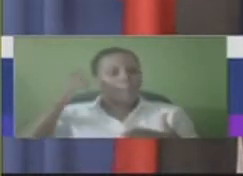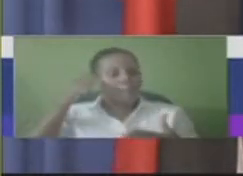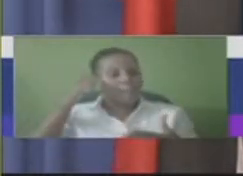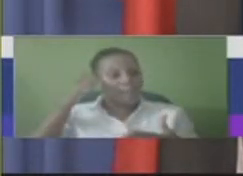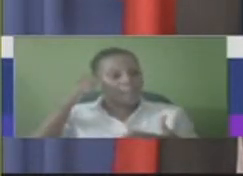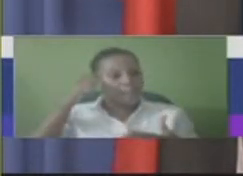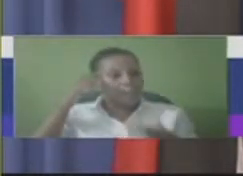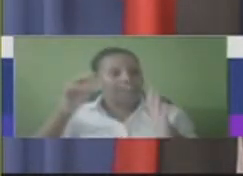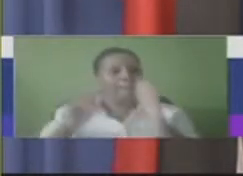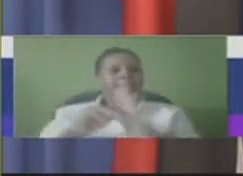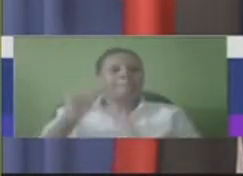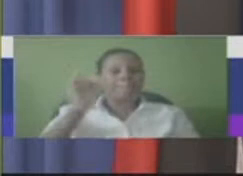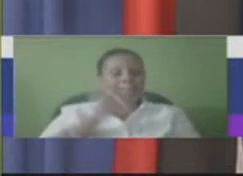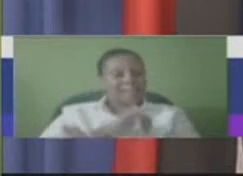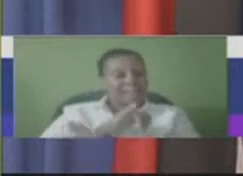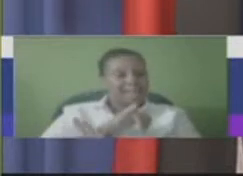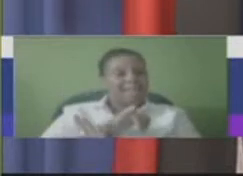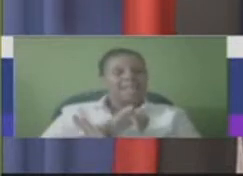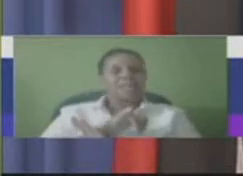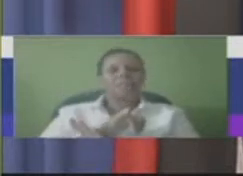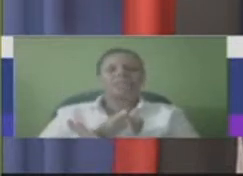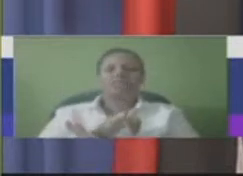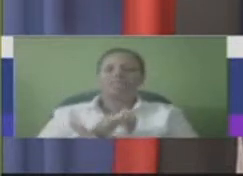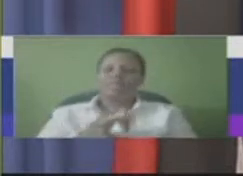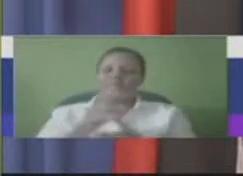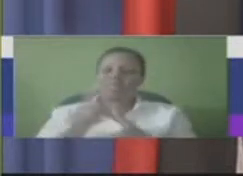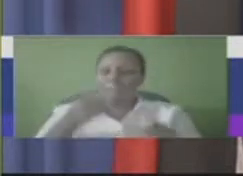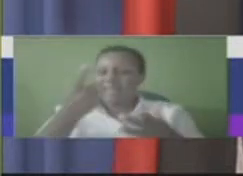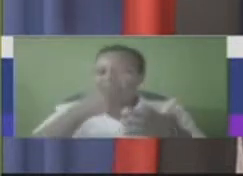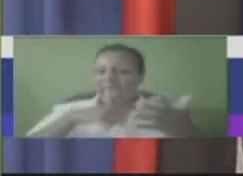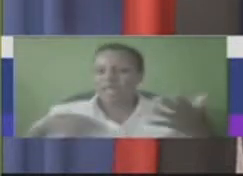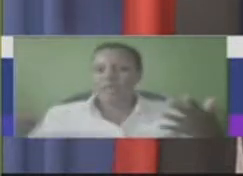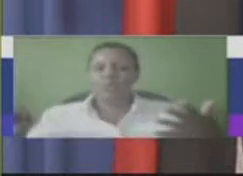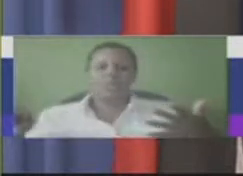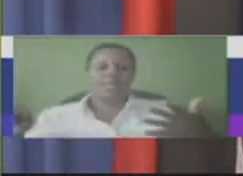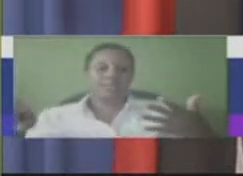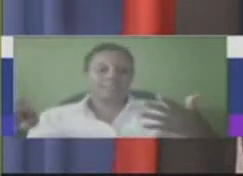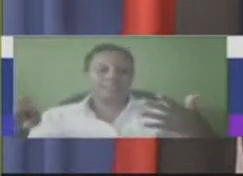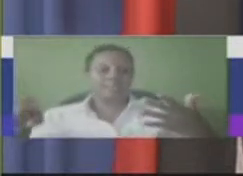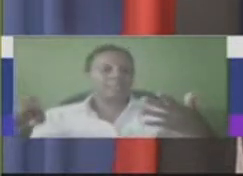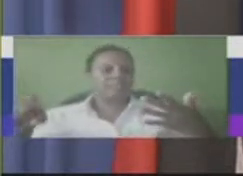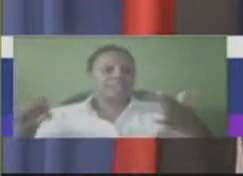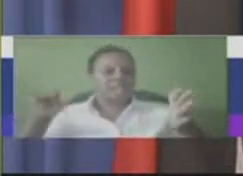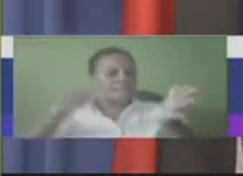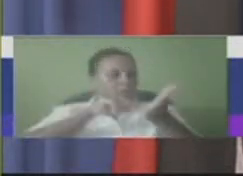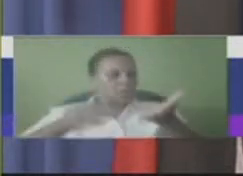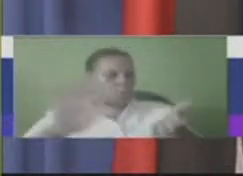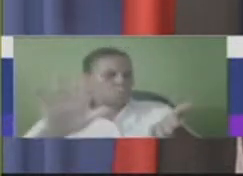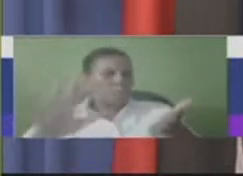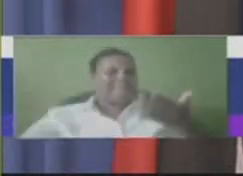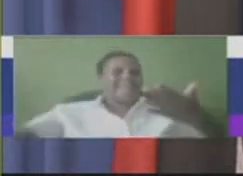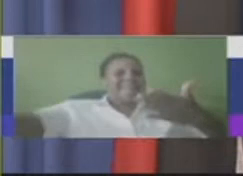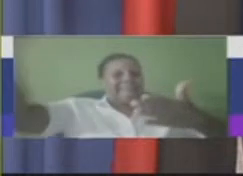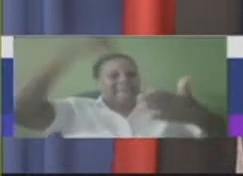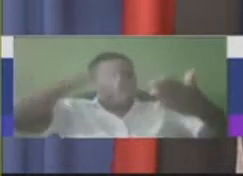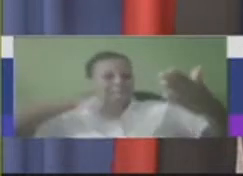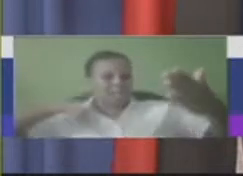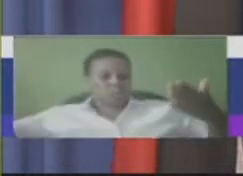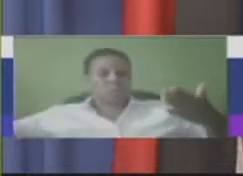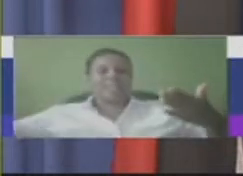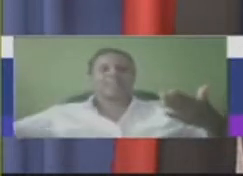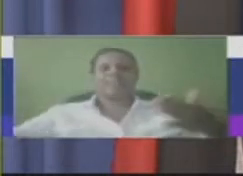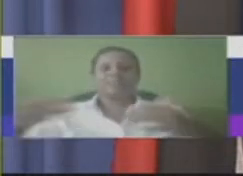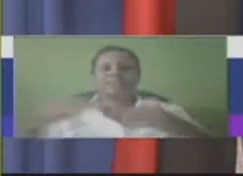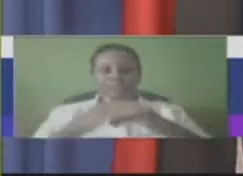9 o'clock, and we also saying during that period in the daytime, if